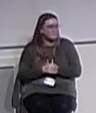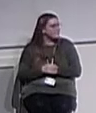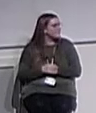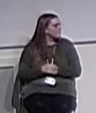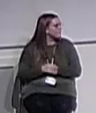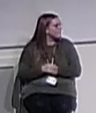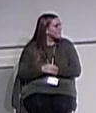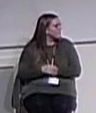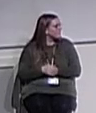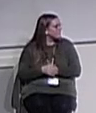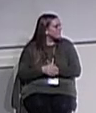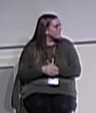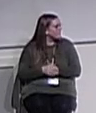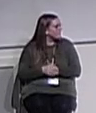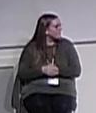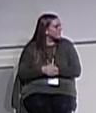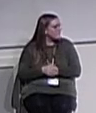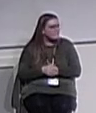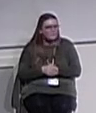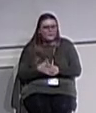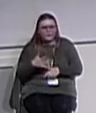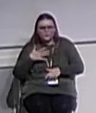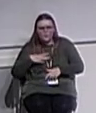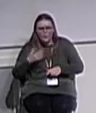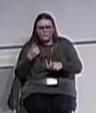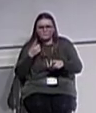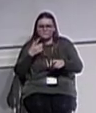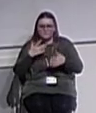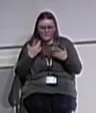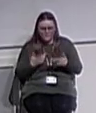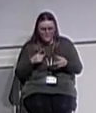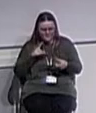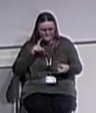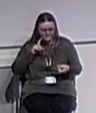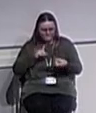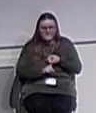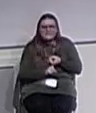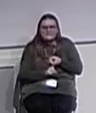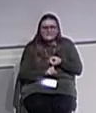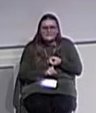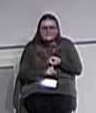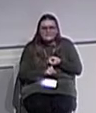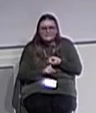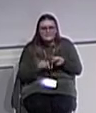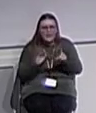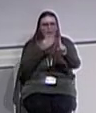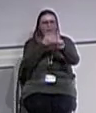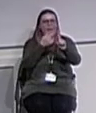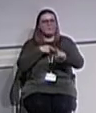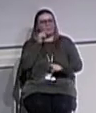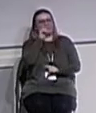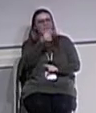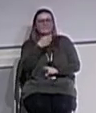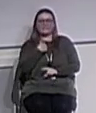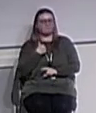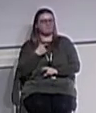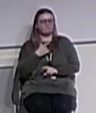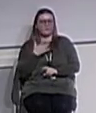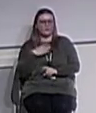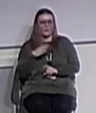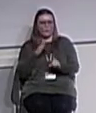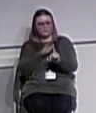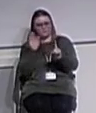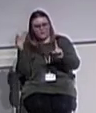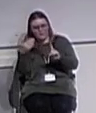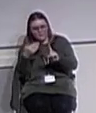there. So a nice growth, so we don't want people to be too fixed about what they want to do because the subject is growing and changing all the time. So we give you those common groundings in